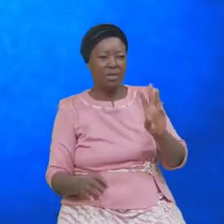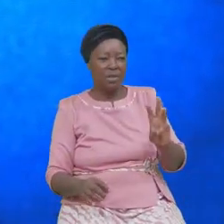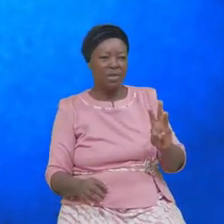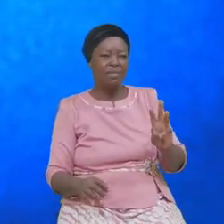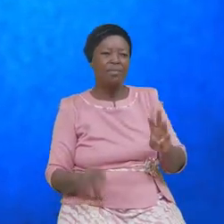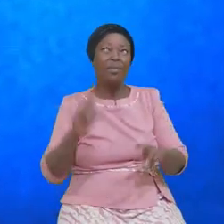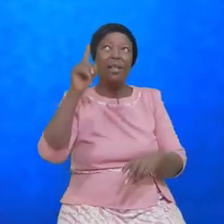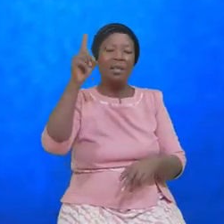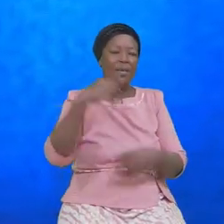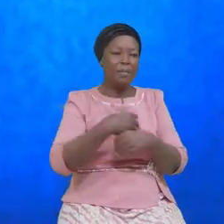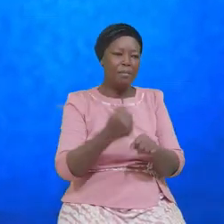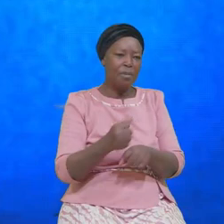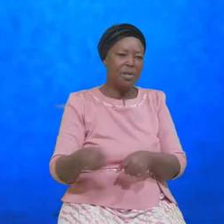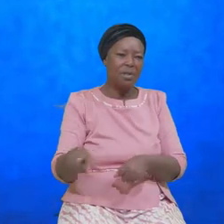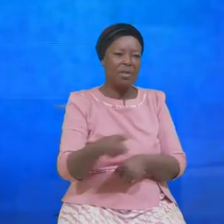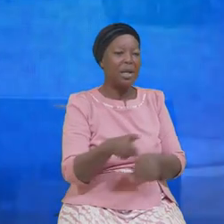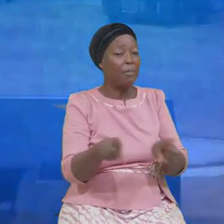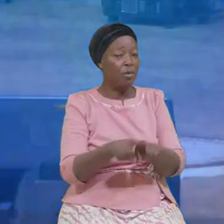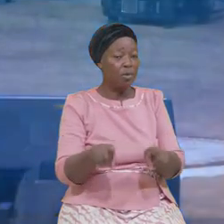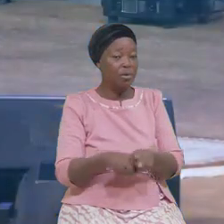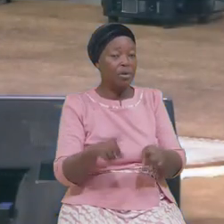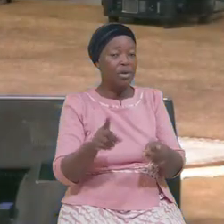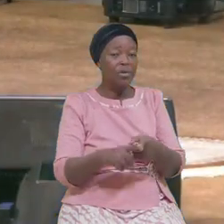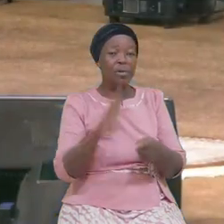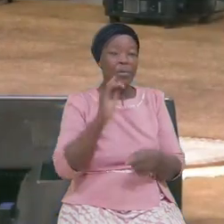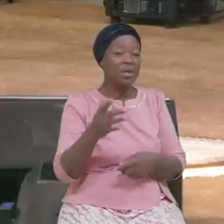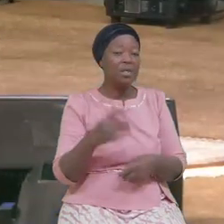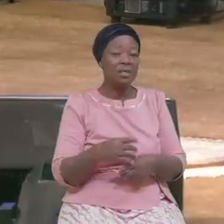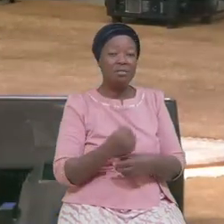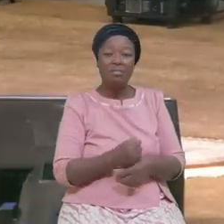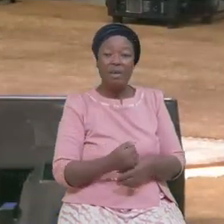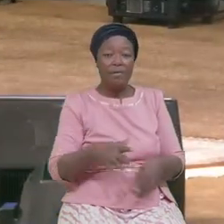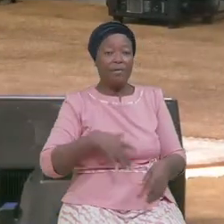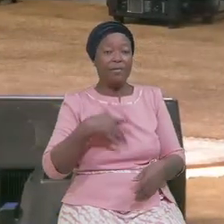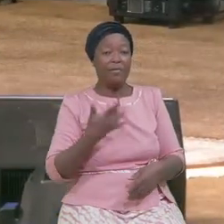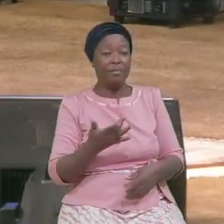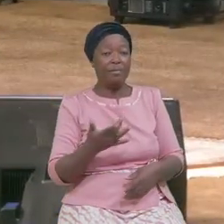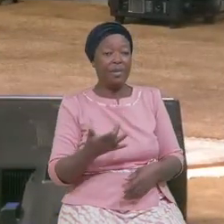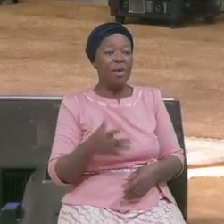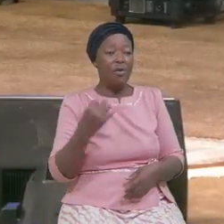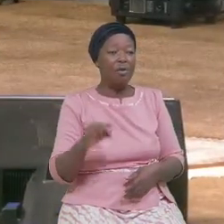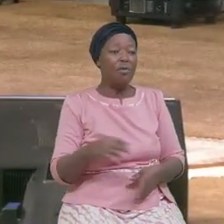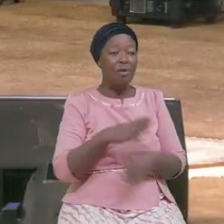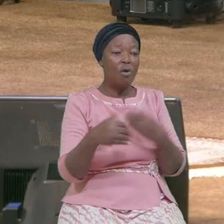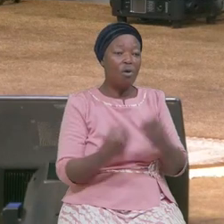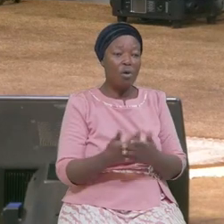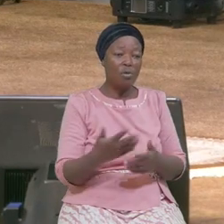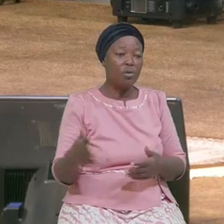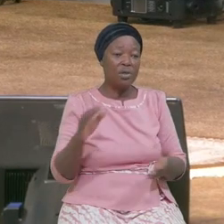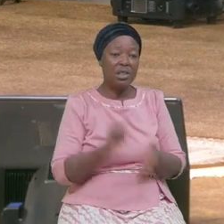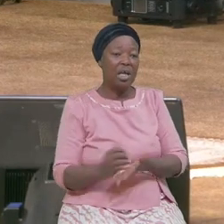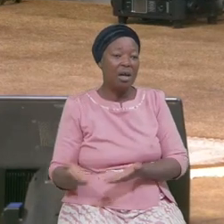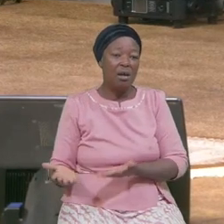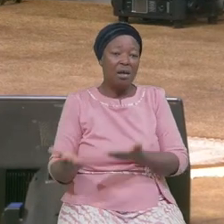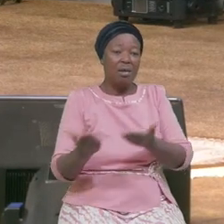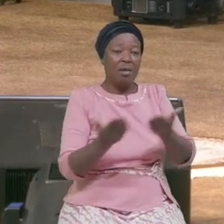made them also to be pitied of all those that carried